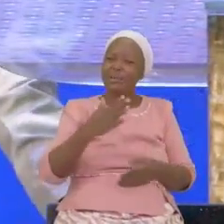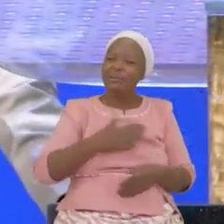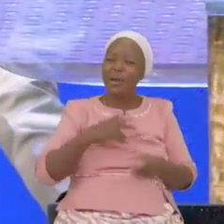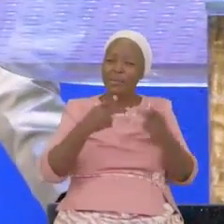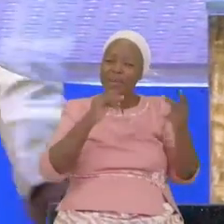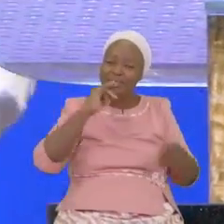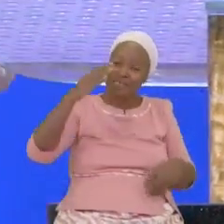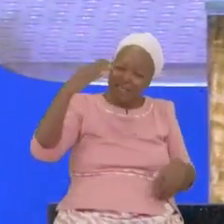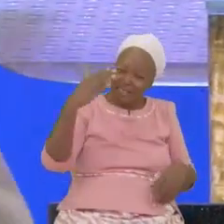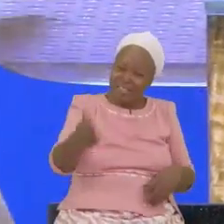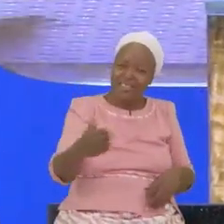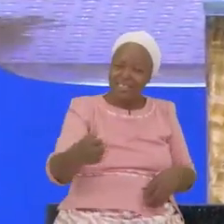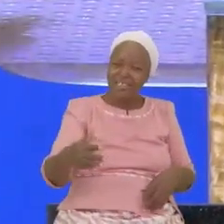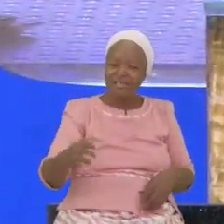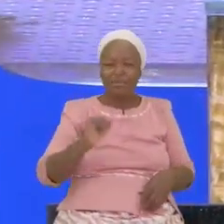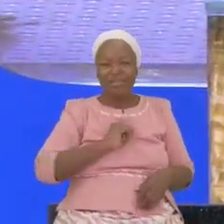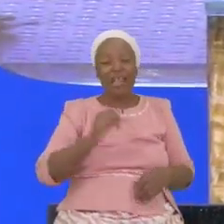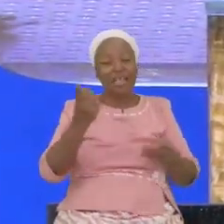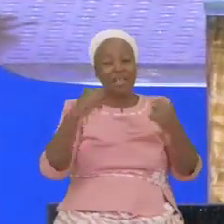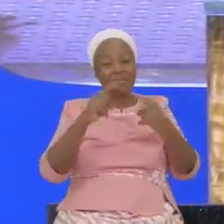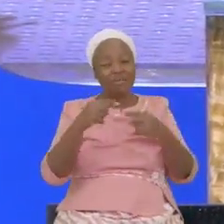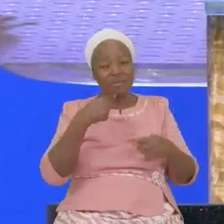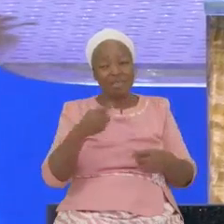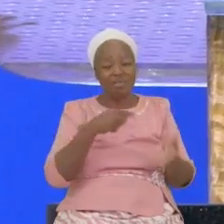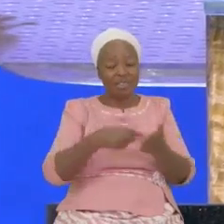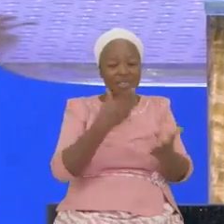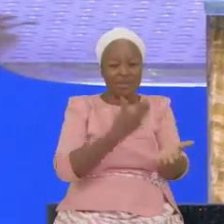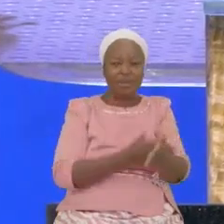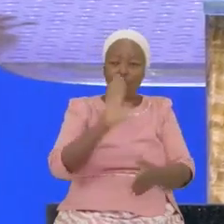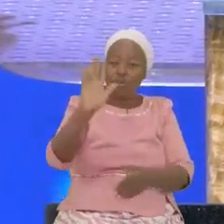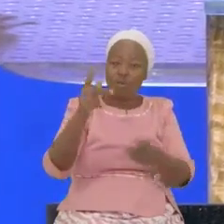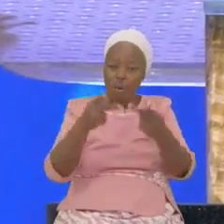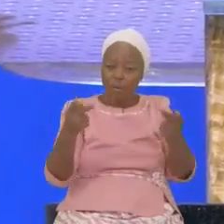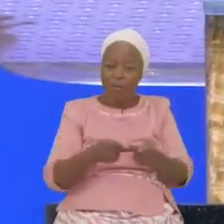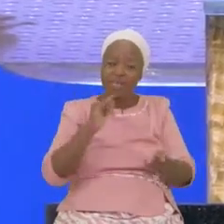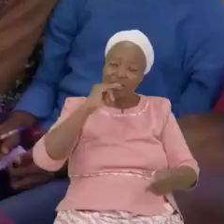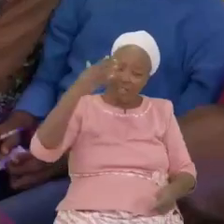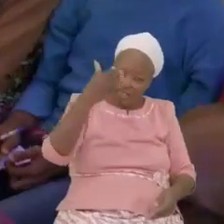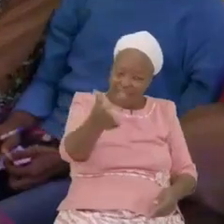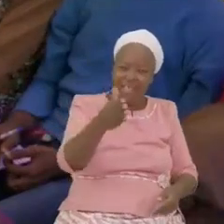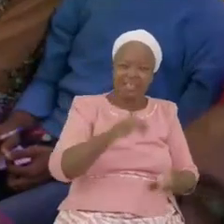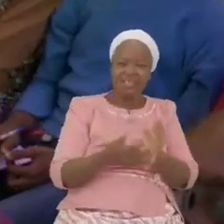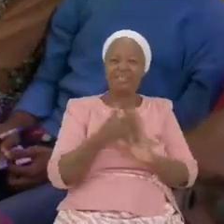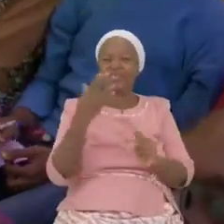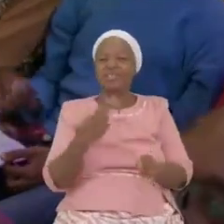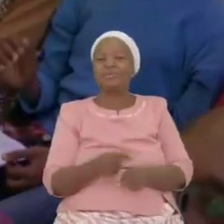is there. I came to tell you this morning, your place is there.